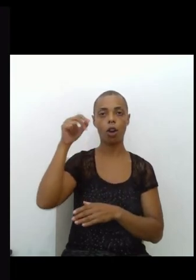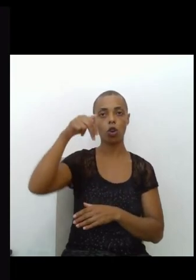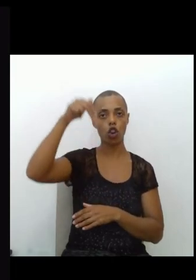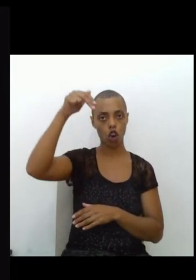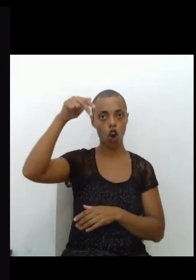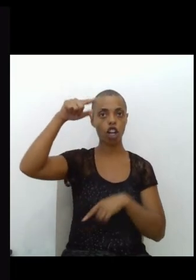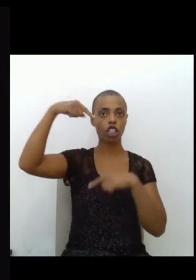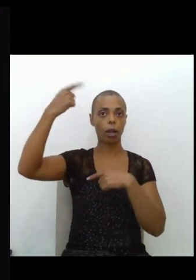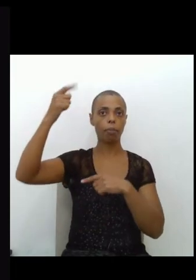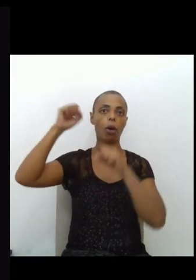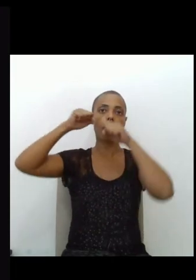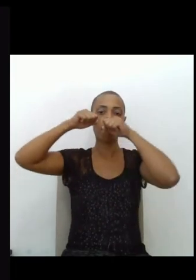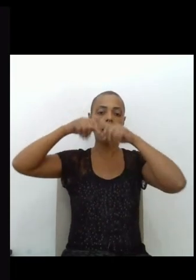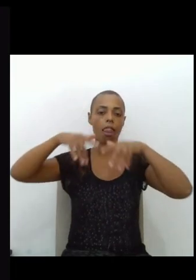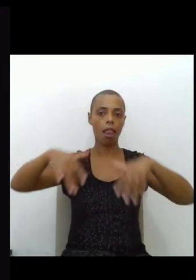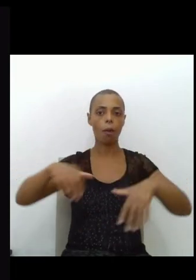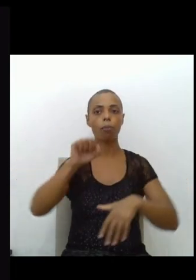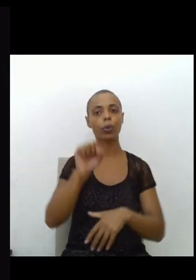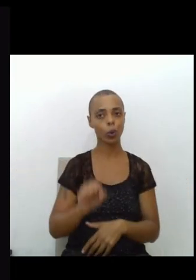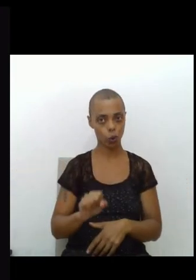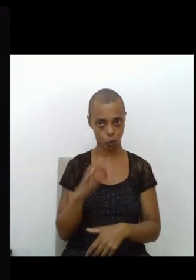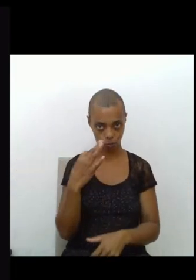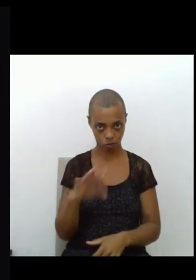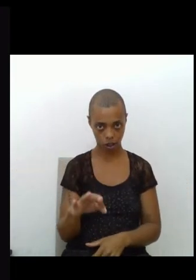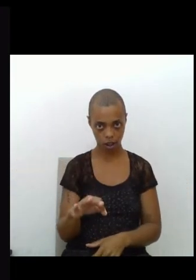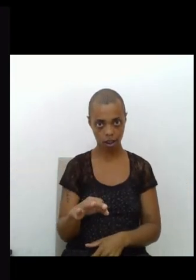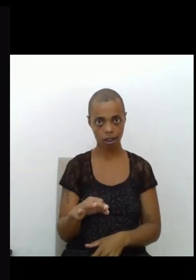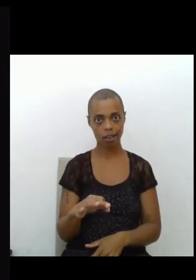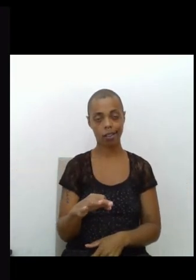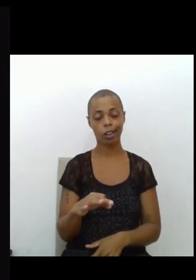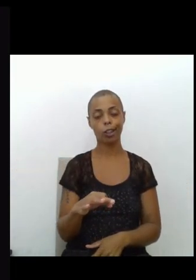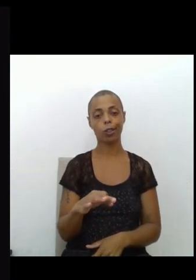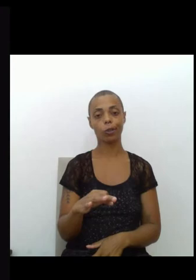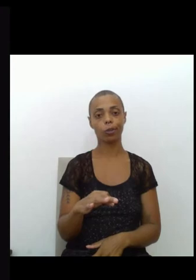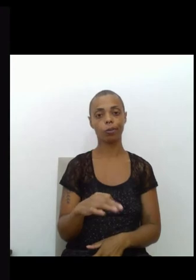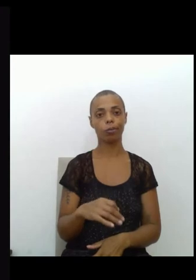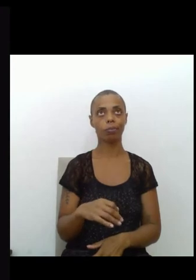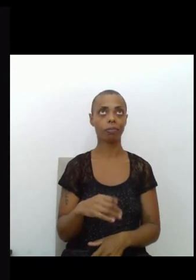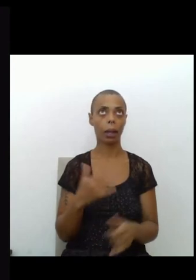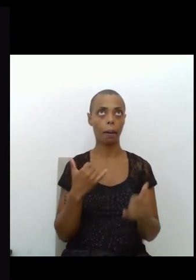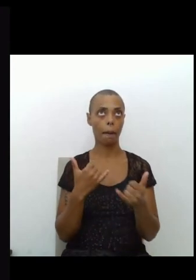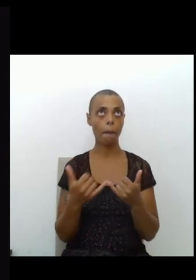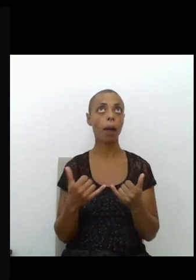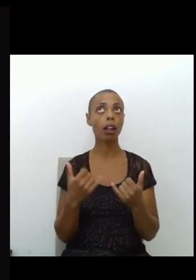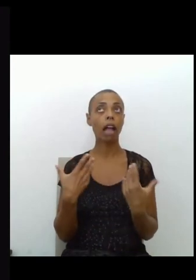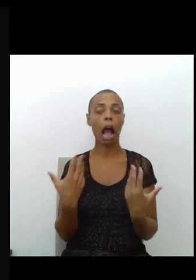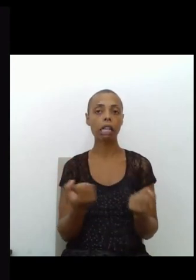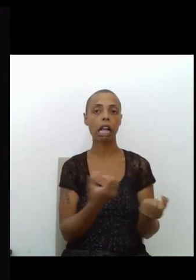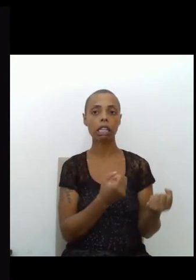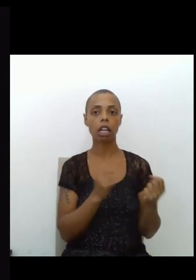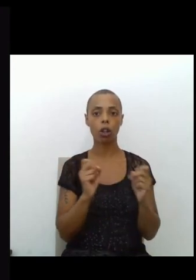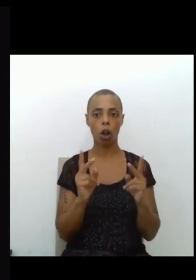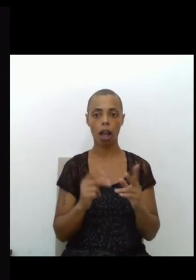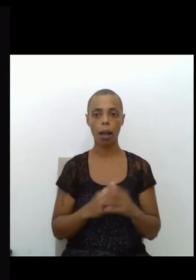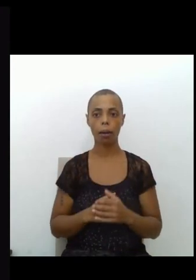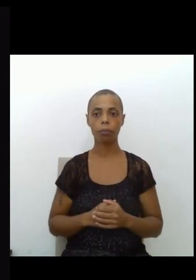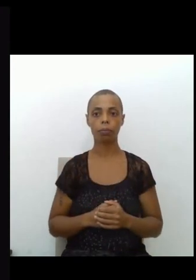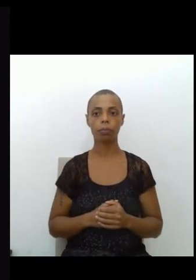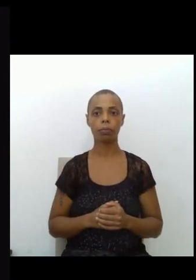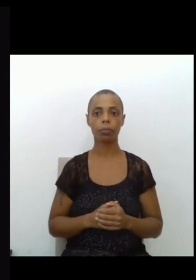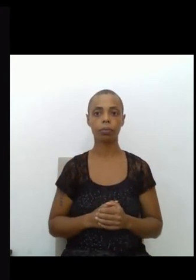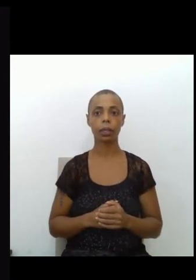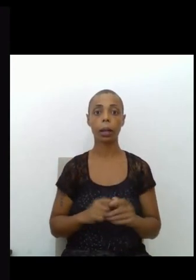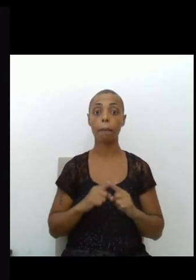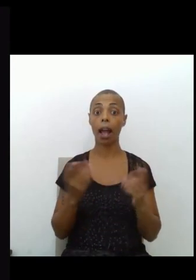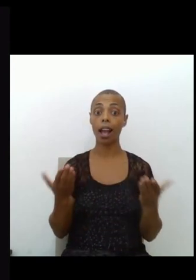it as something that makes sense to us but in focusing now on on what is happening in the global South we